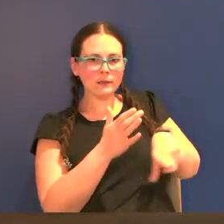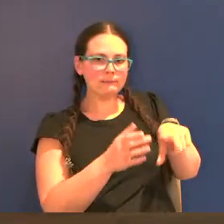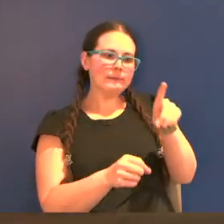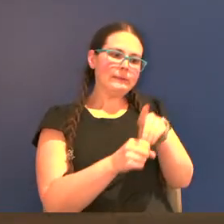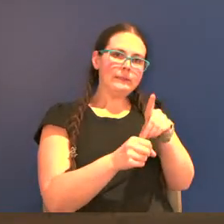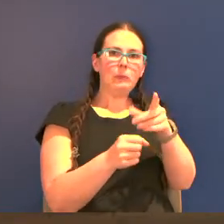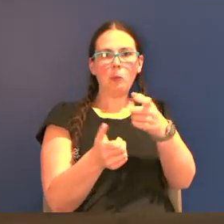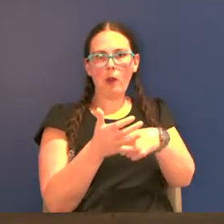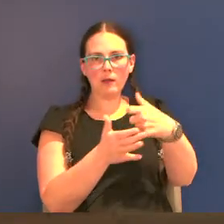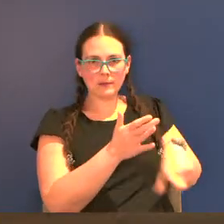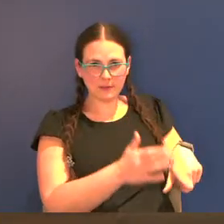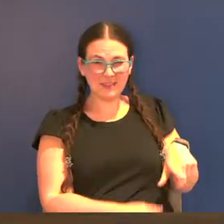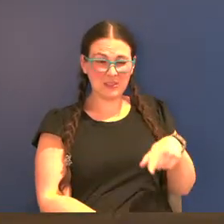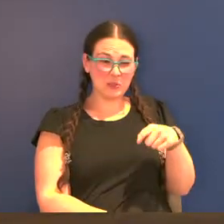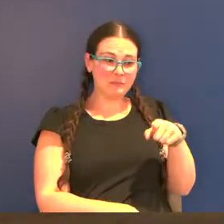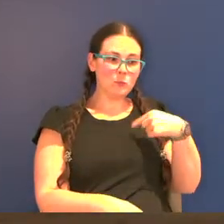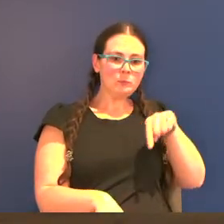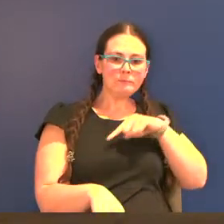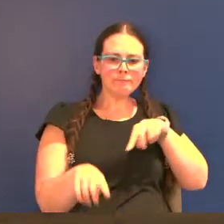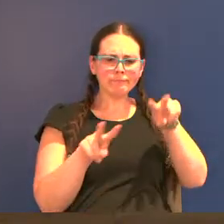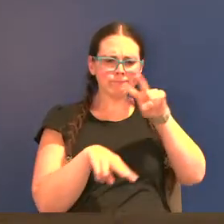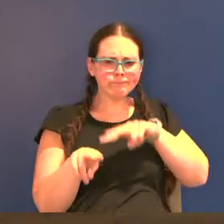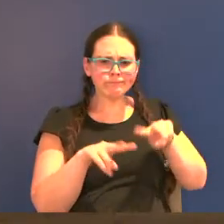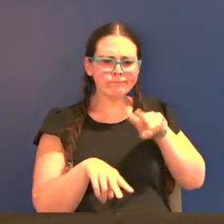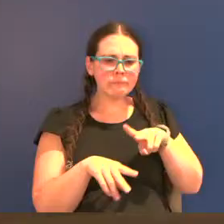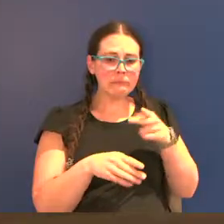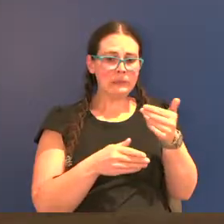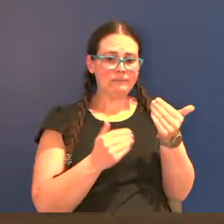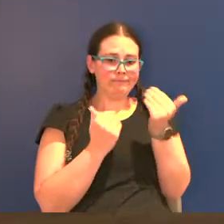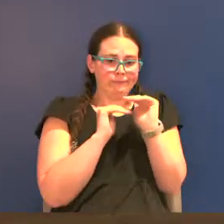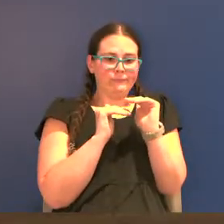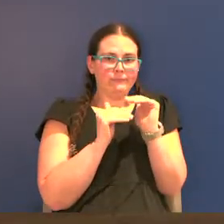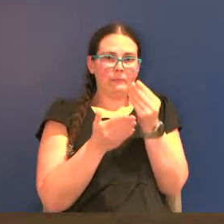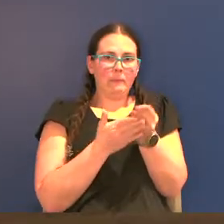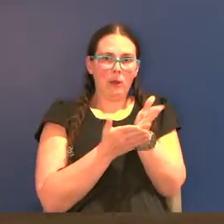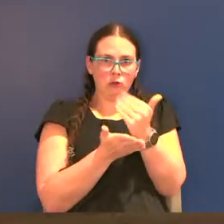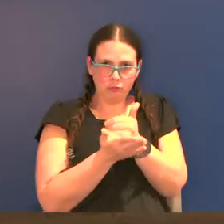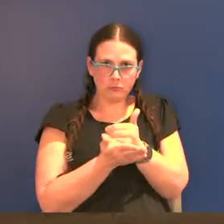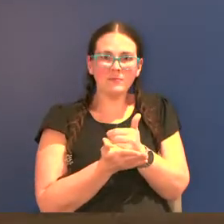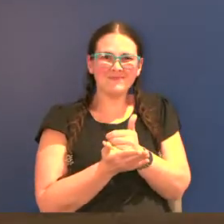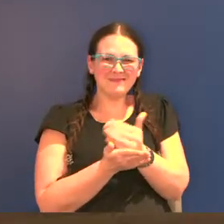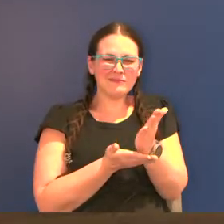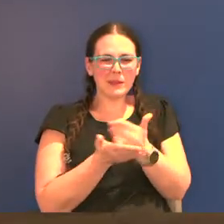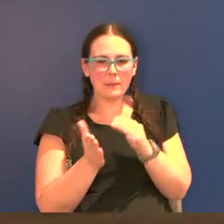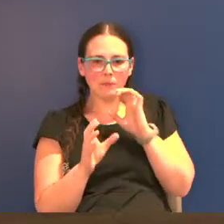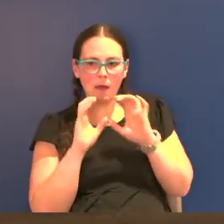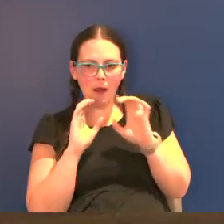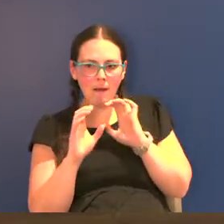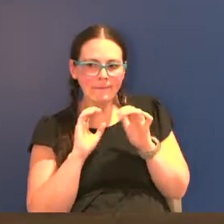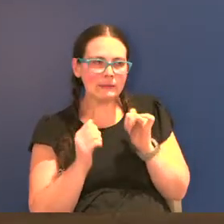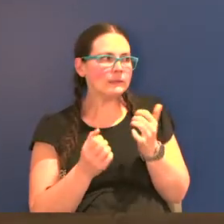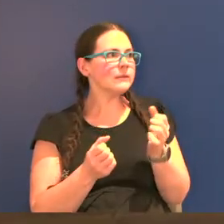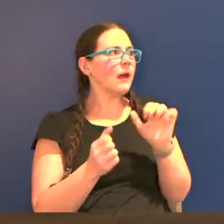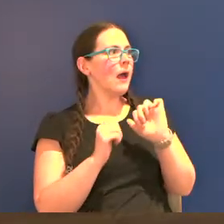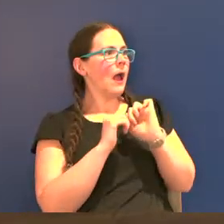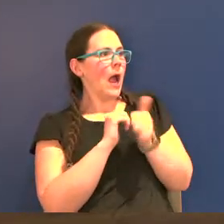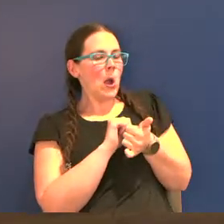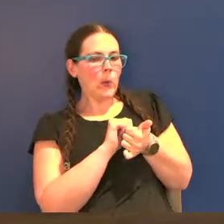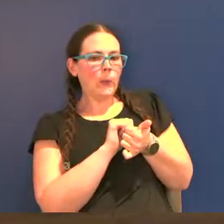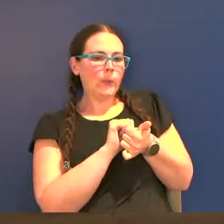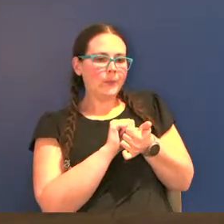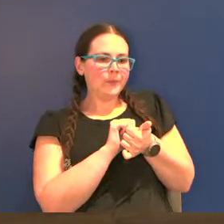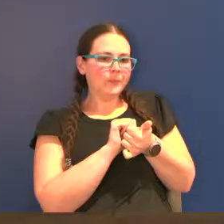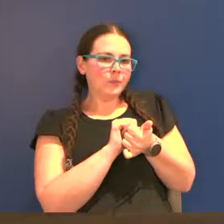prices. And as we looked at a very tight budget, some of the conversations we had is how do we reflect on and look